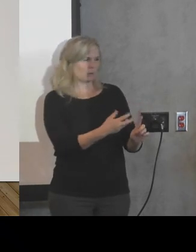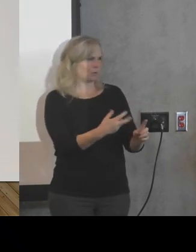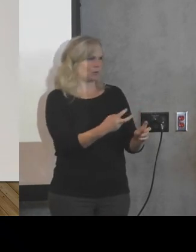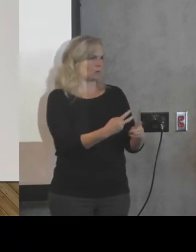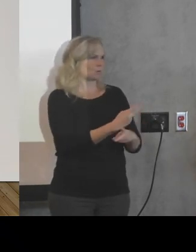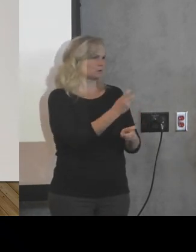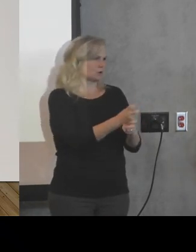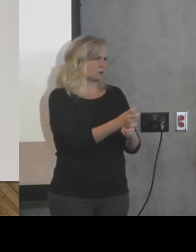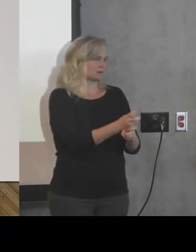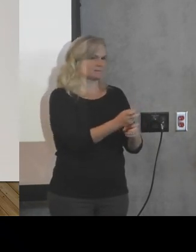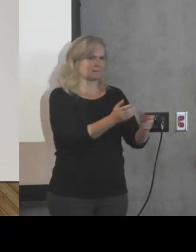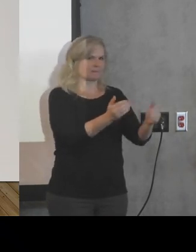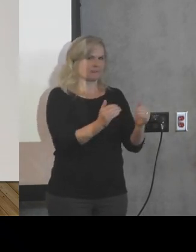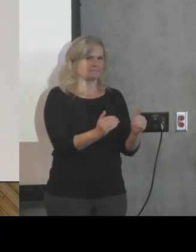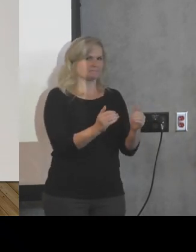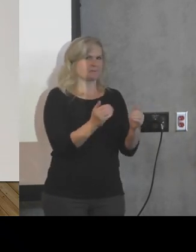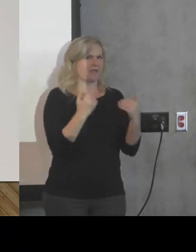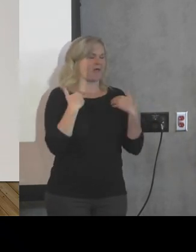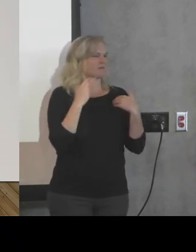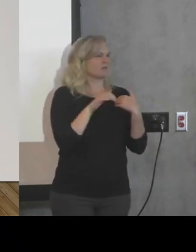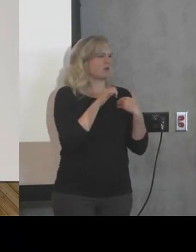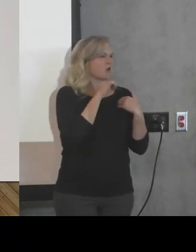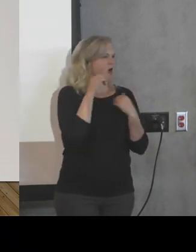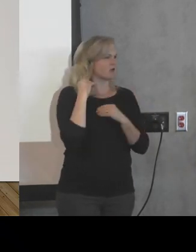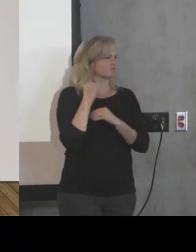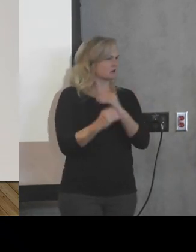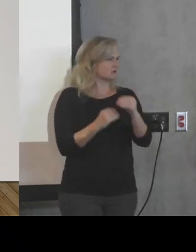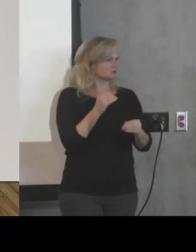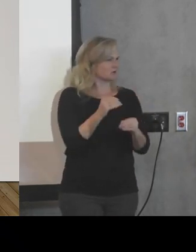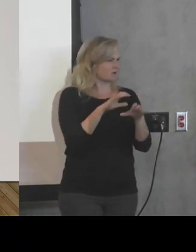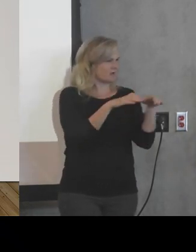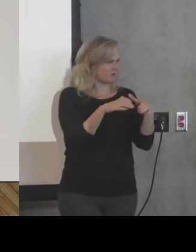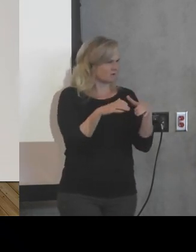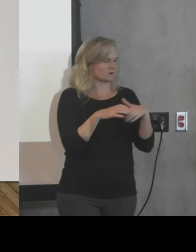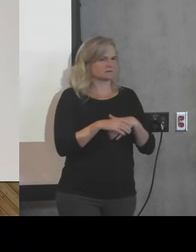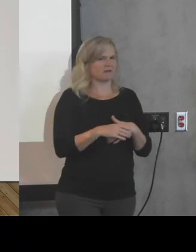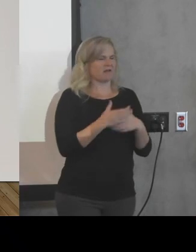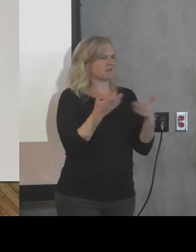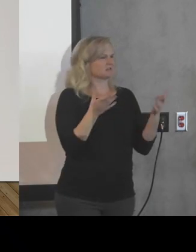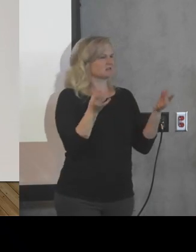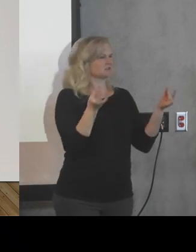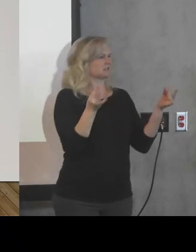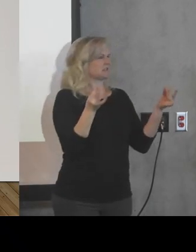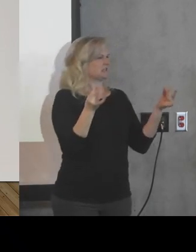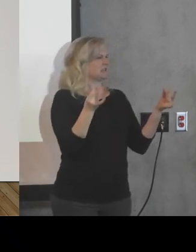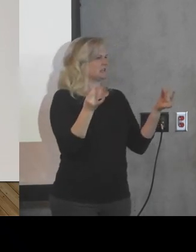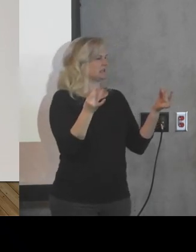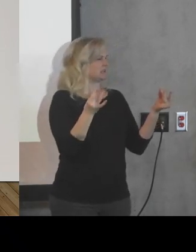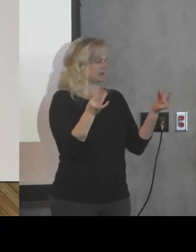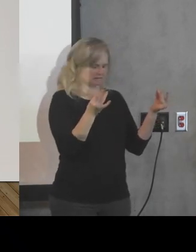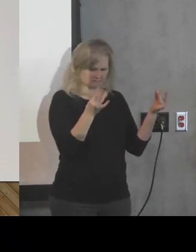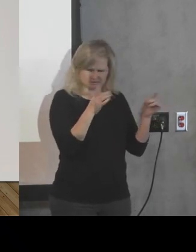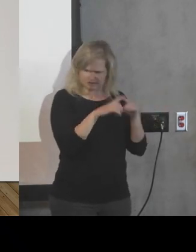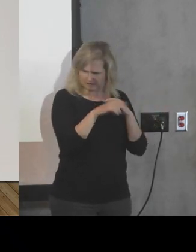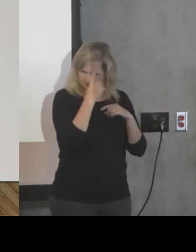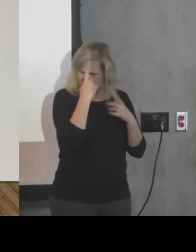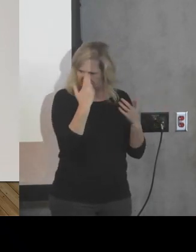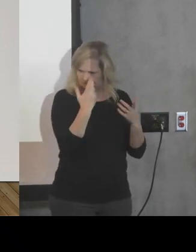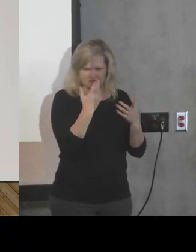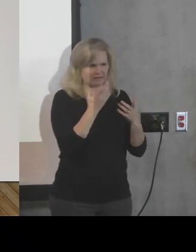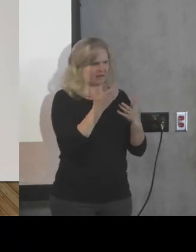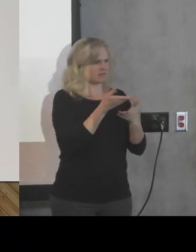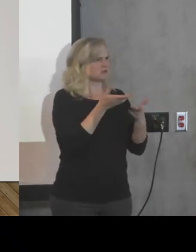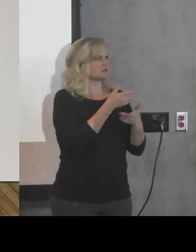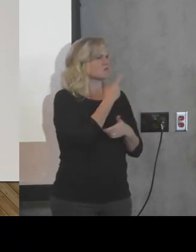And then we have non-traditional categories, so those would be like things that are sticky. I can't think of any other at the moment. Things that are